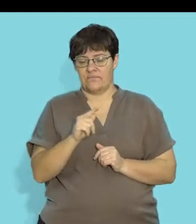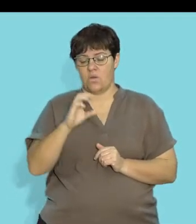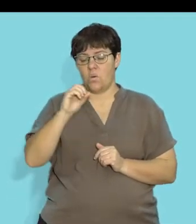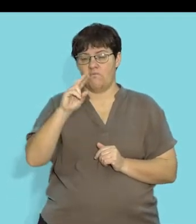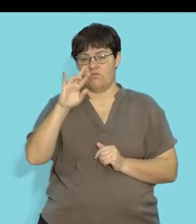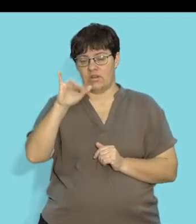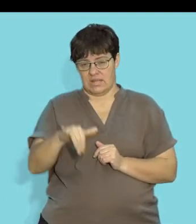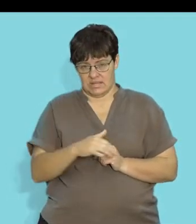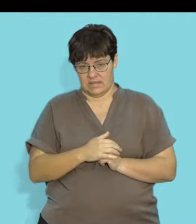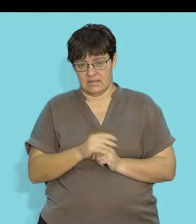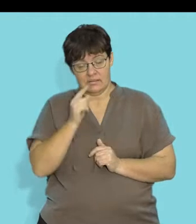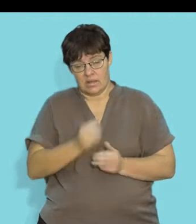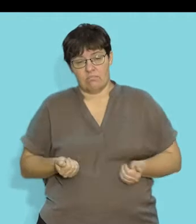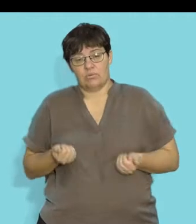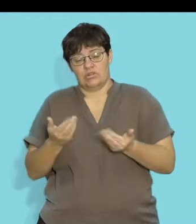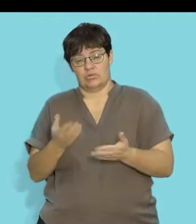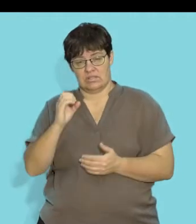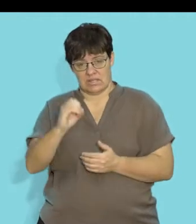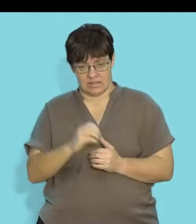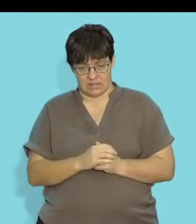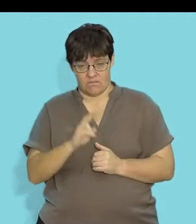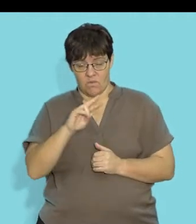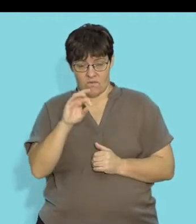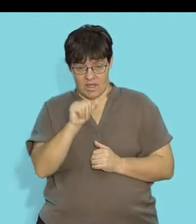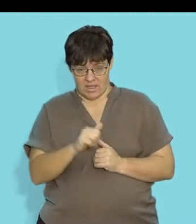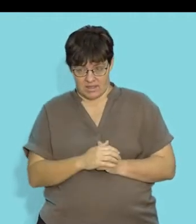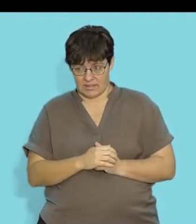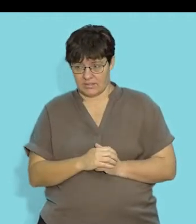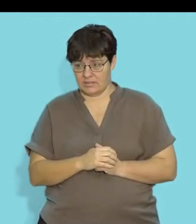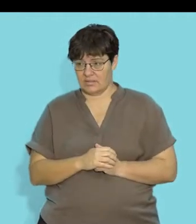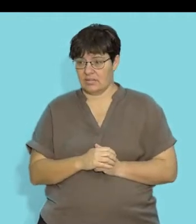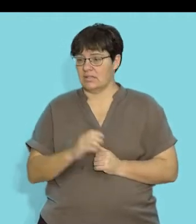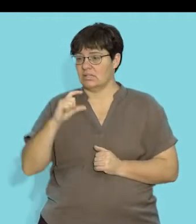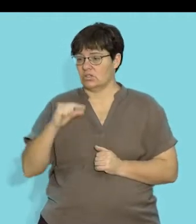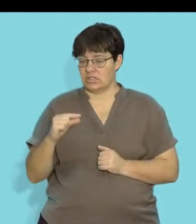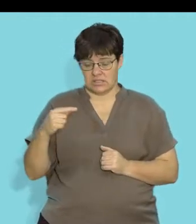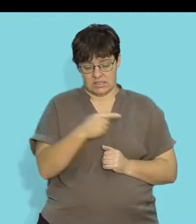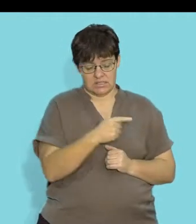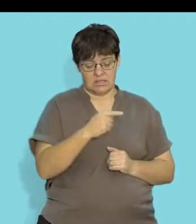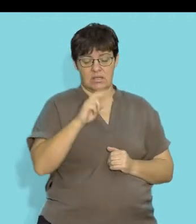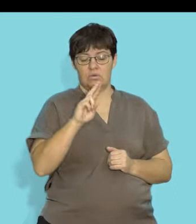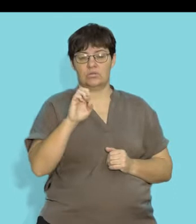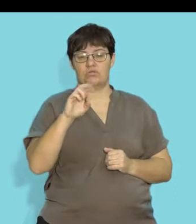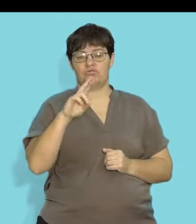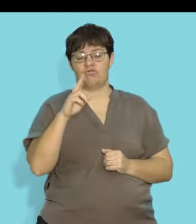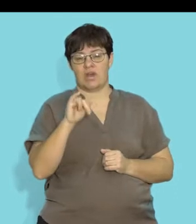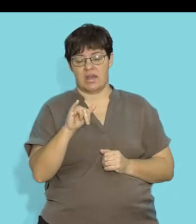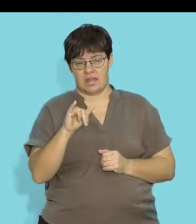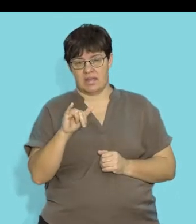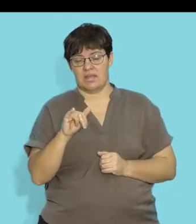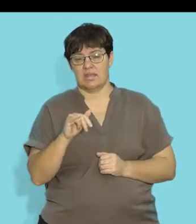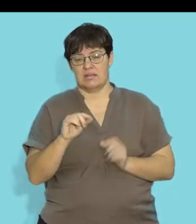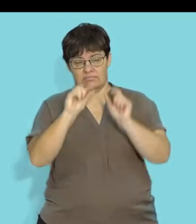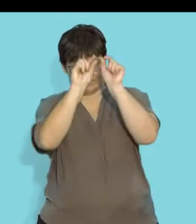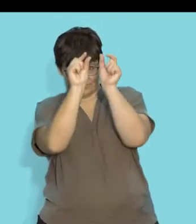ovary, and that's the organ that produces the ova. Structure G points to the uterine membrane